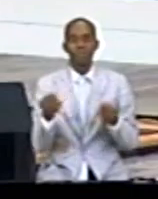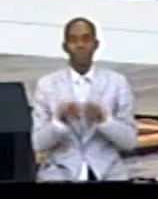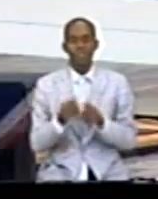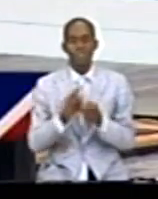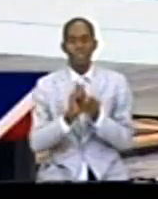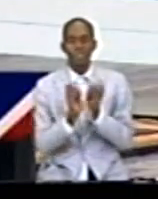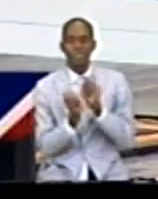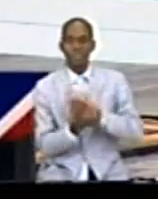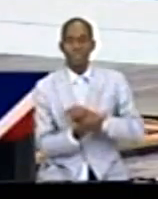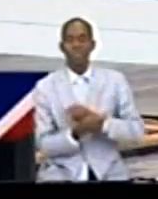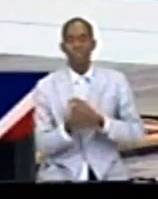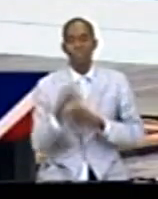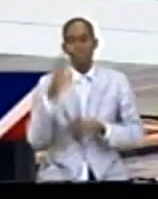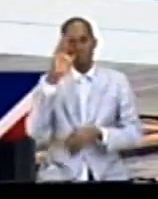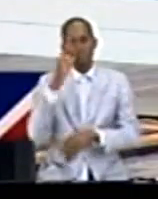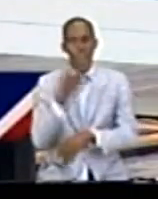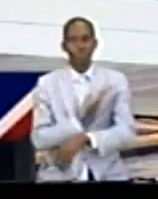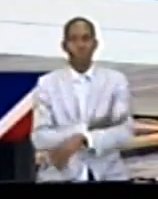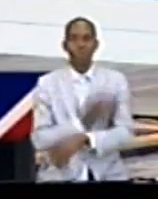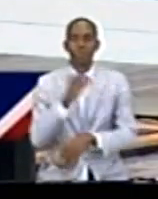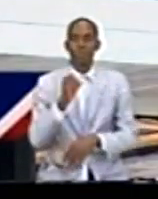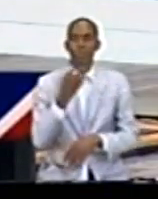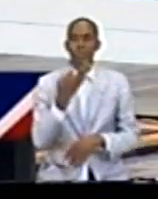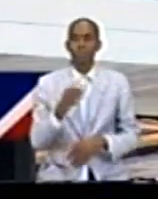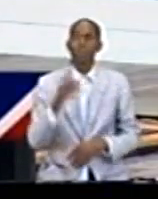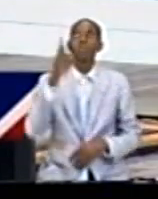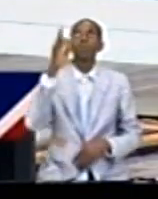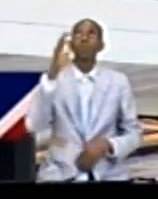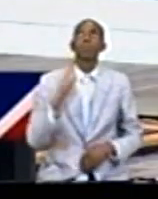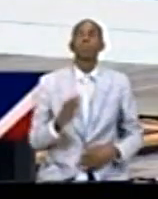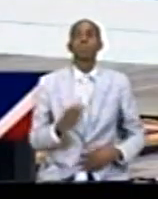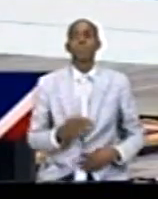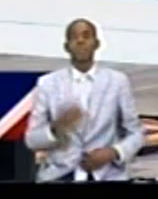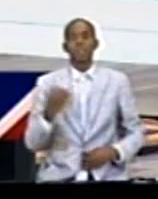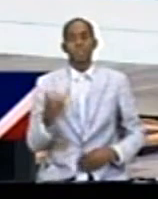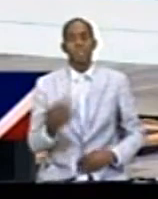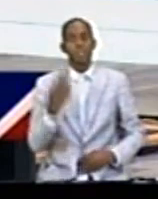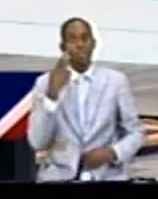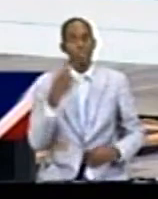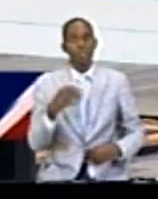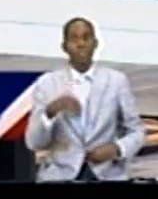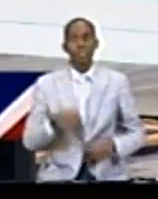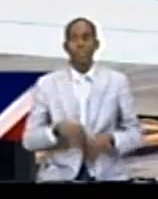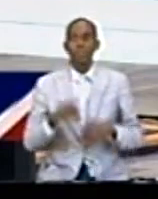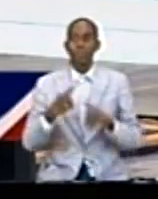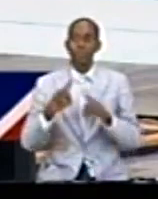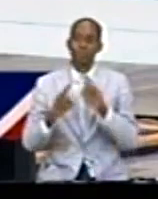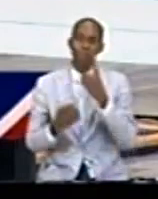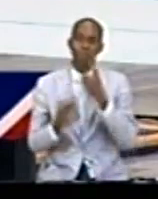transformed sons of God. We're coming back to 1 John